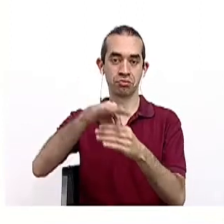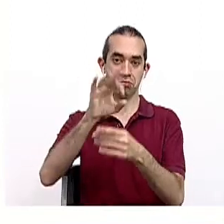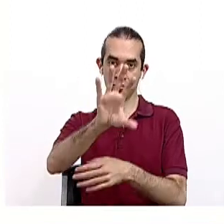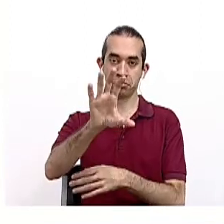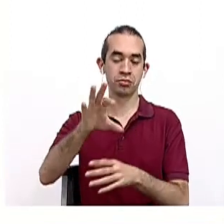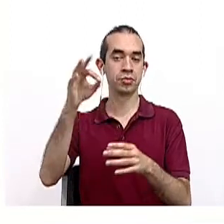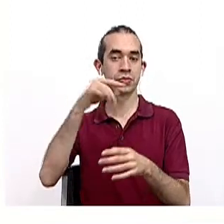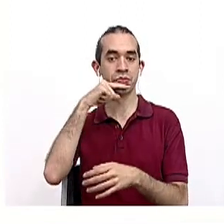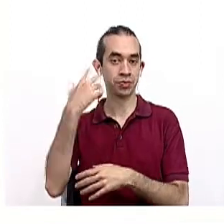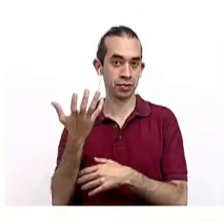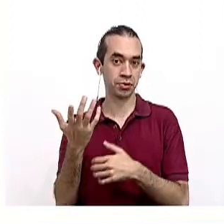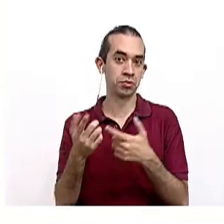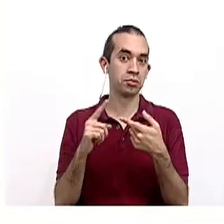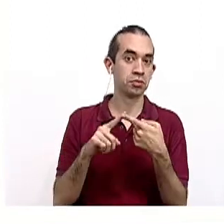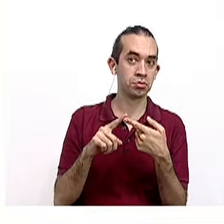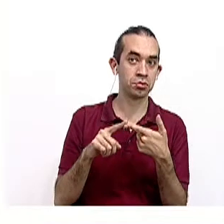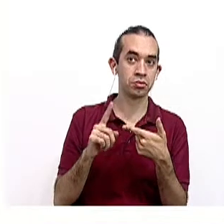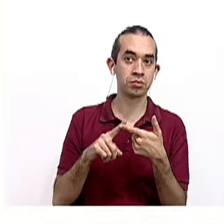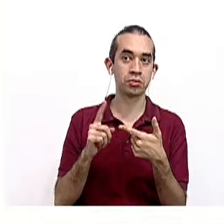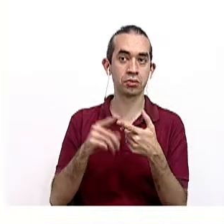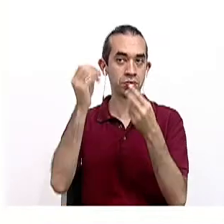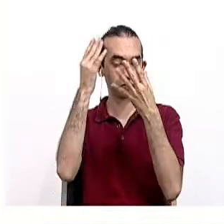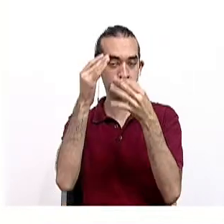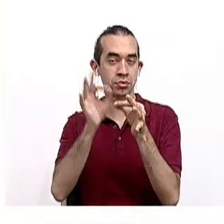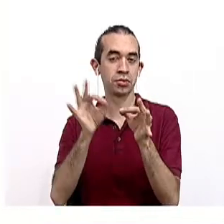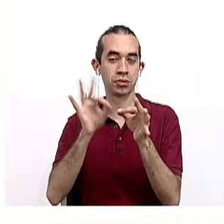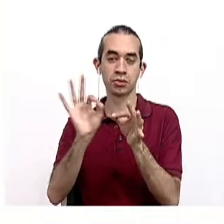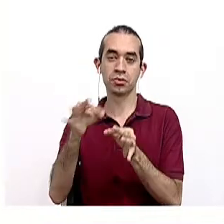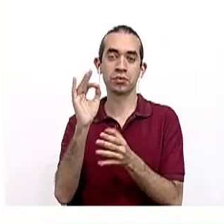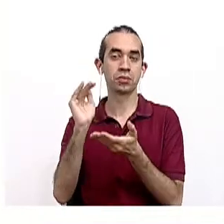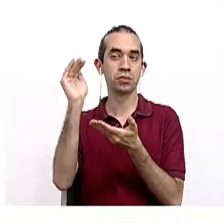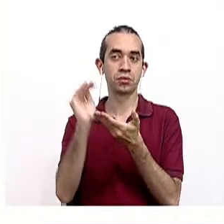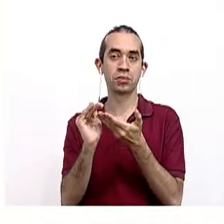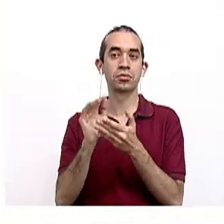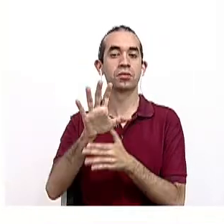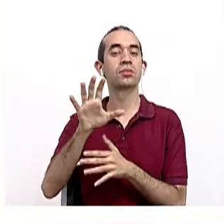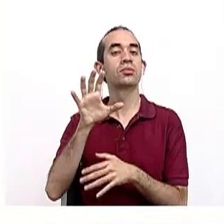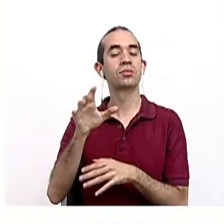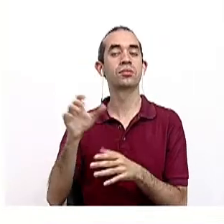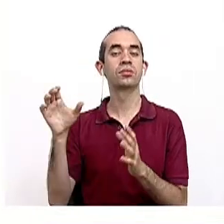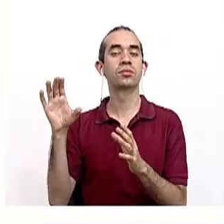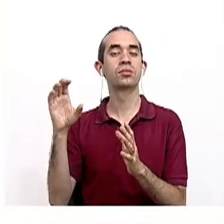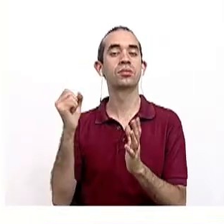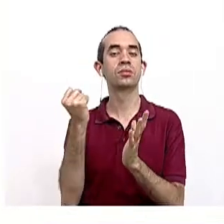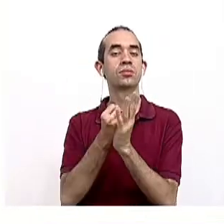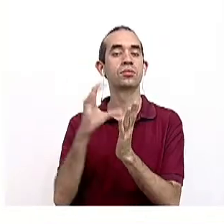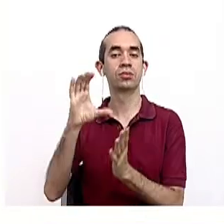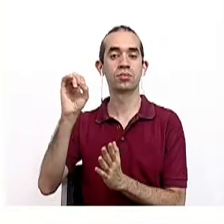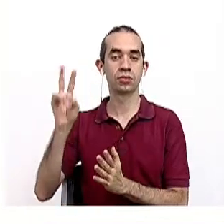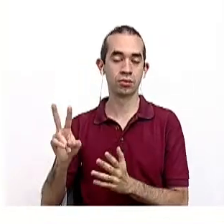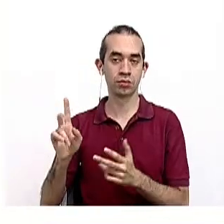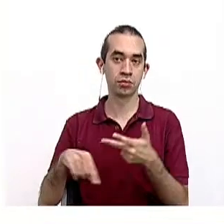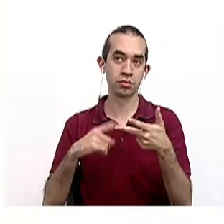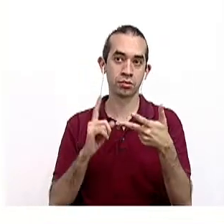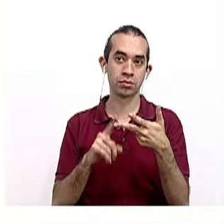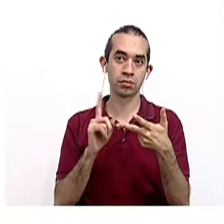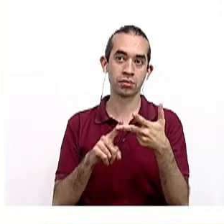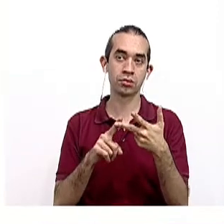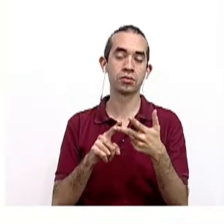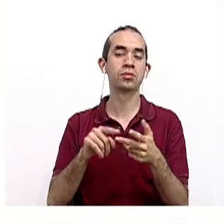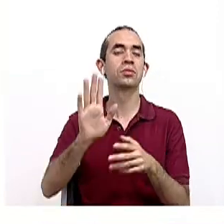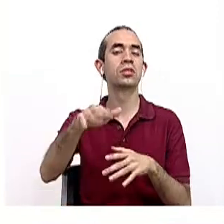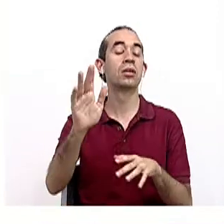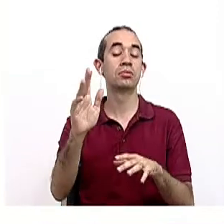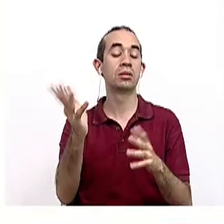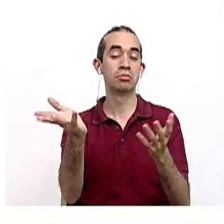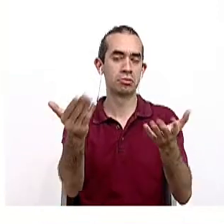their own tomatoes, to inform people of simple ways to reduce their carbon footprint, or to persuade people